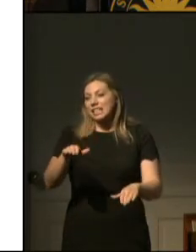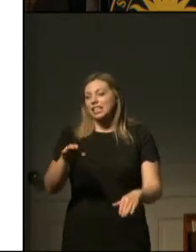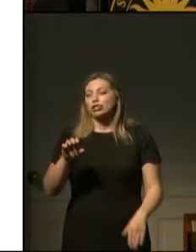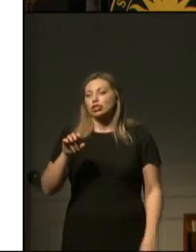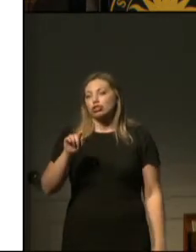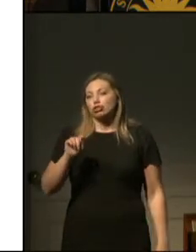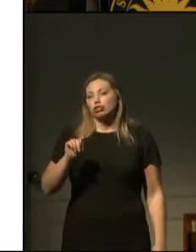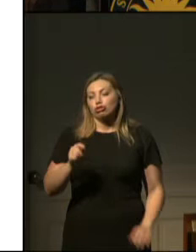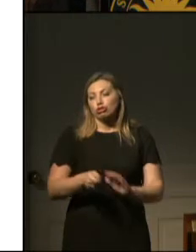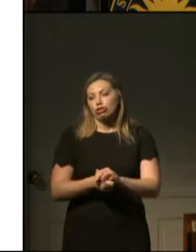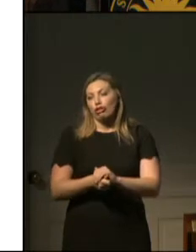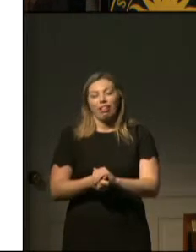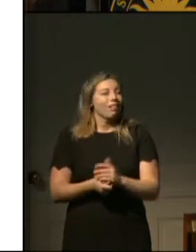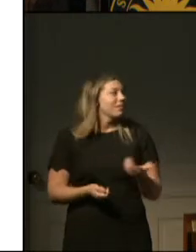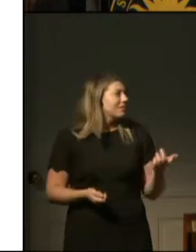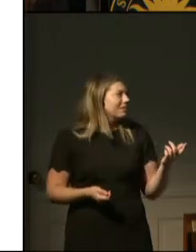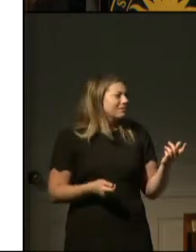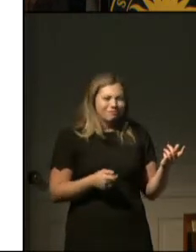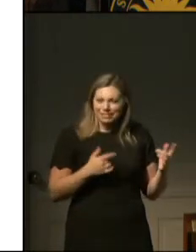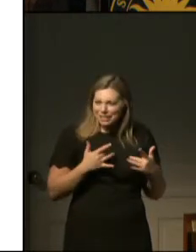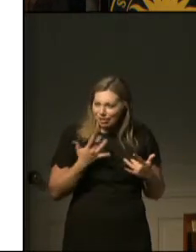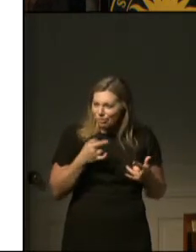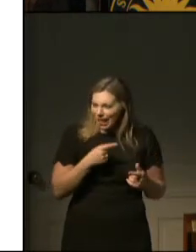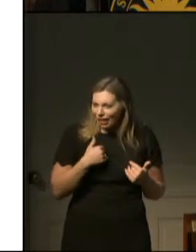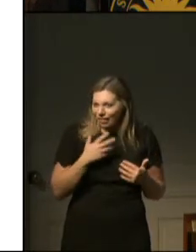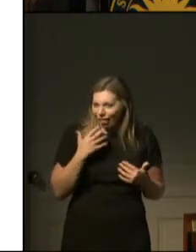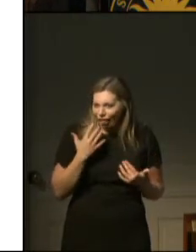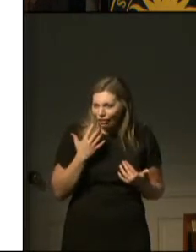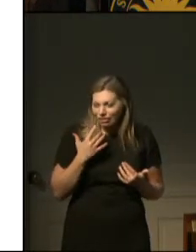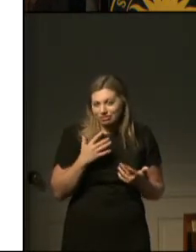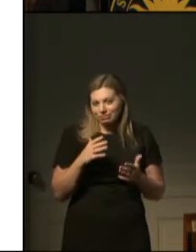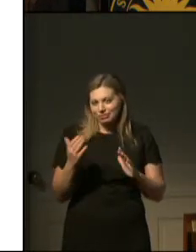which is exciting because it still has color, unlike a lot of animals.